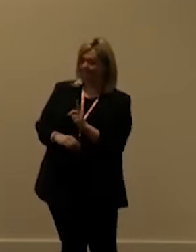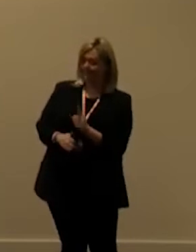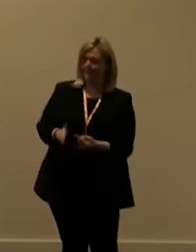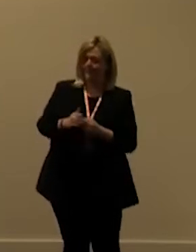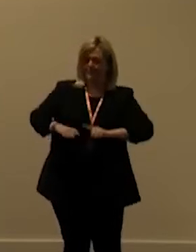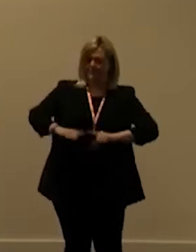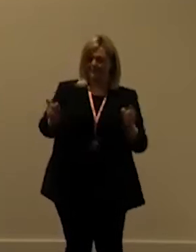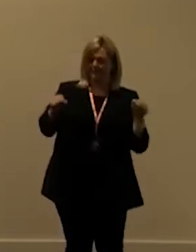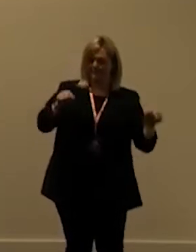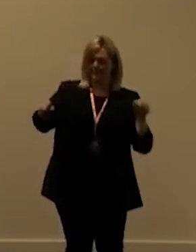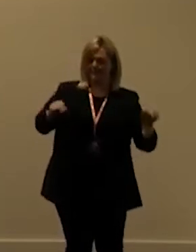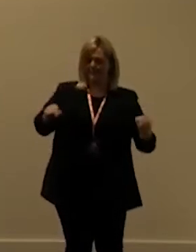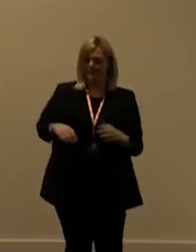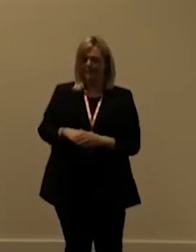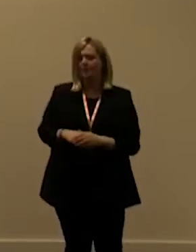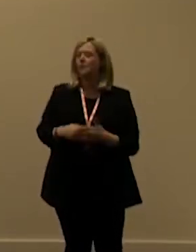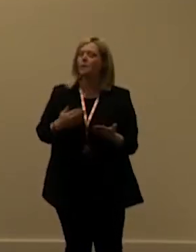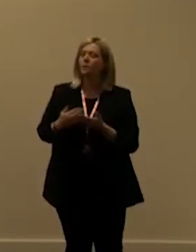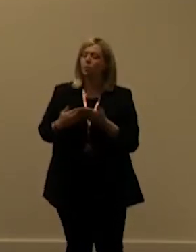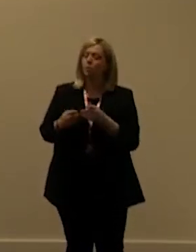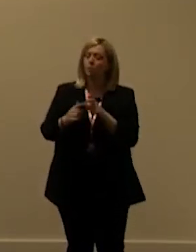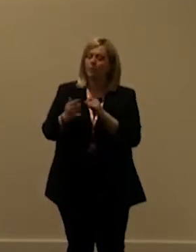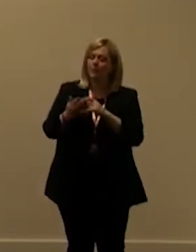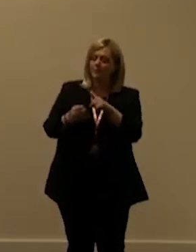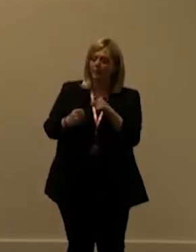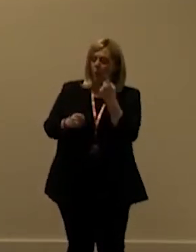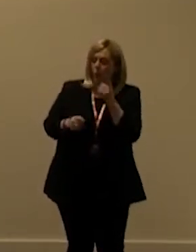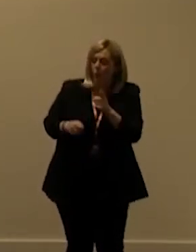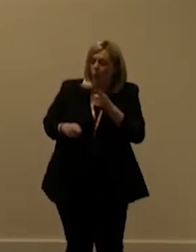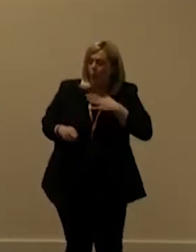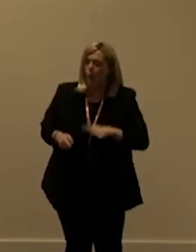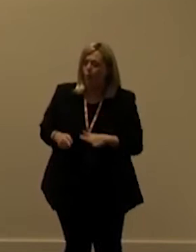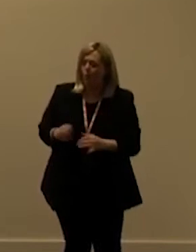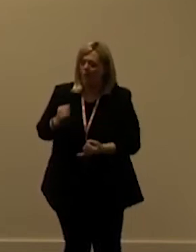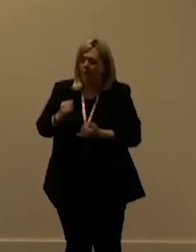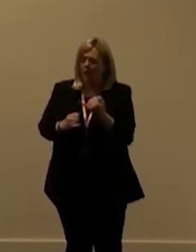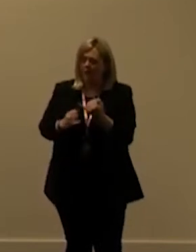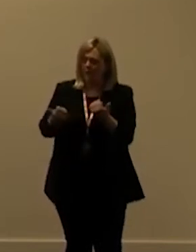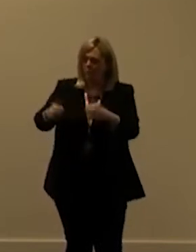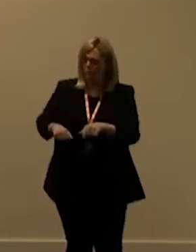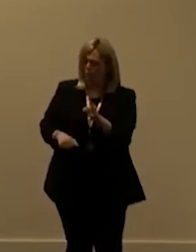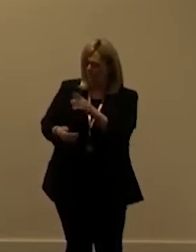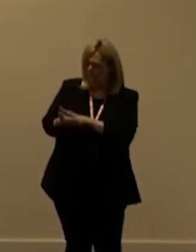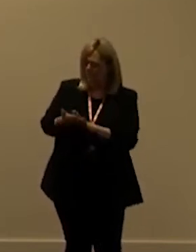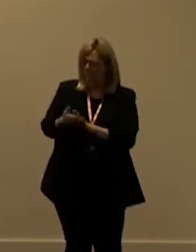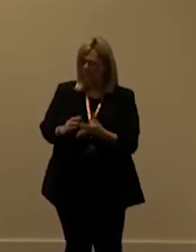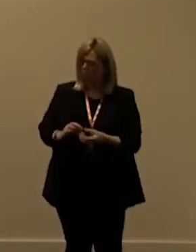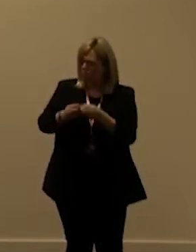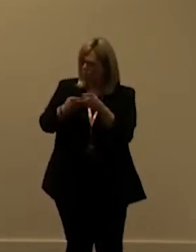key difference here, is we're more telling DSC what we want it to look like, what is the end state, what is our desired state